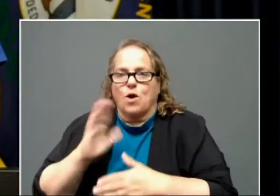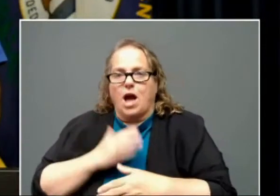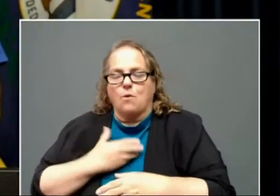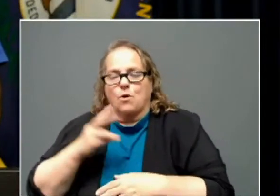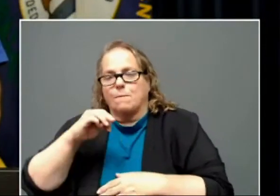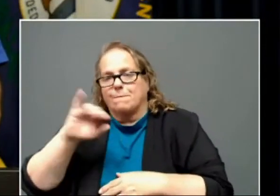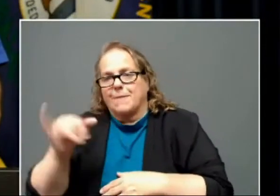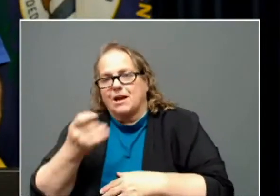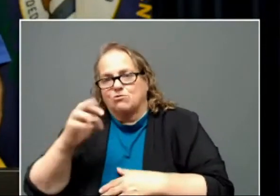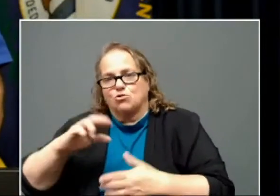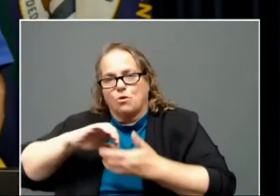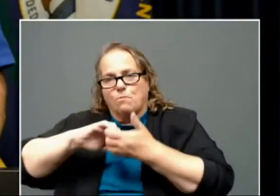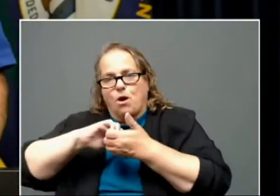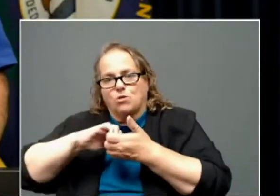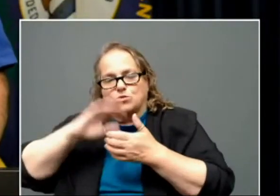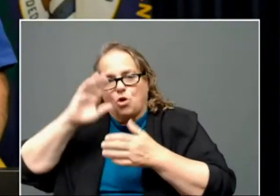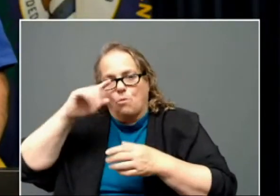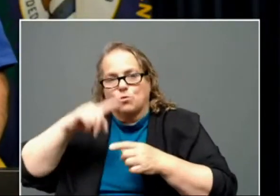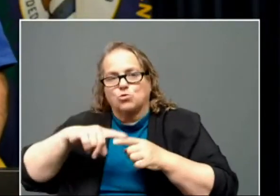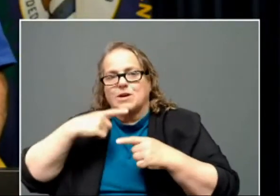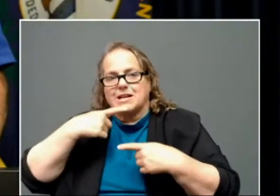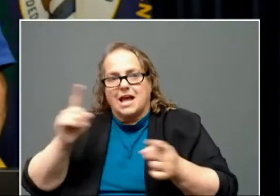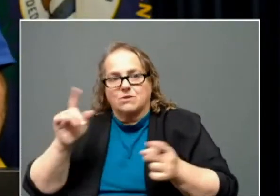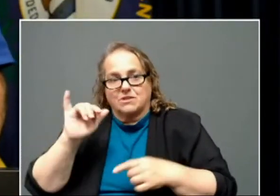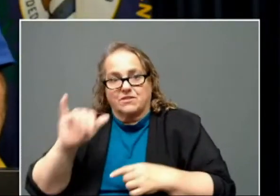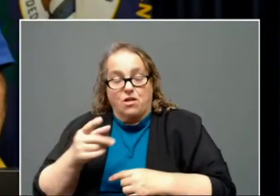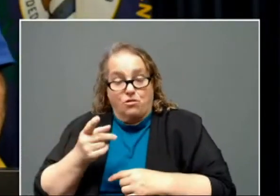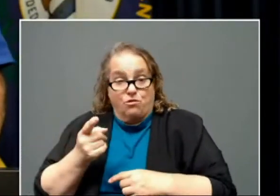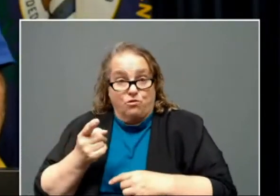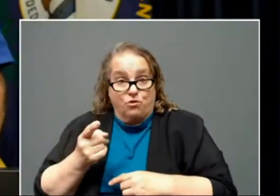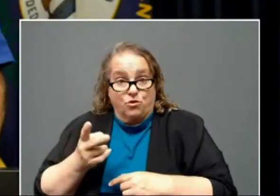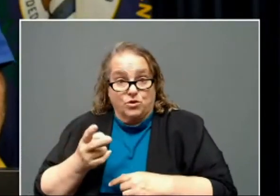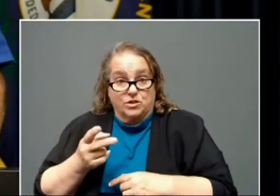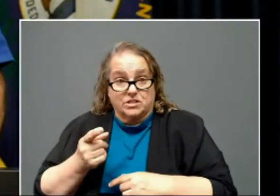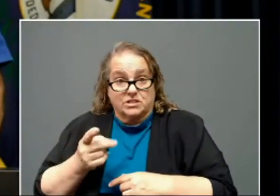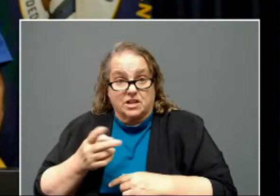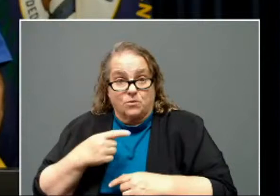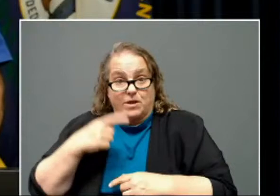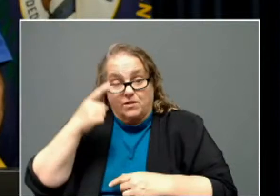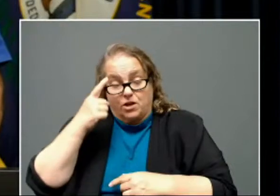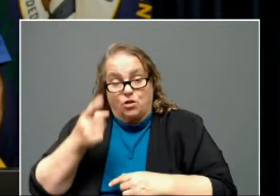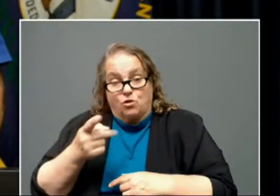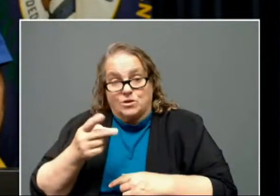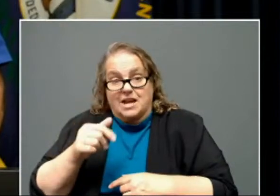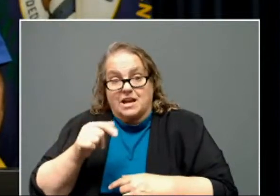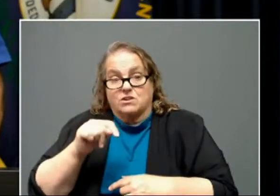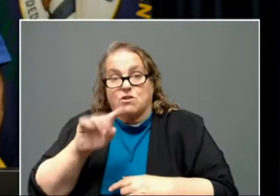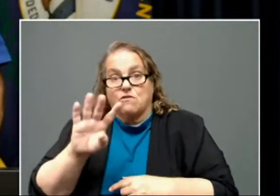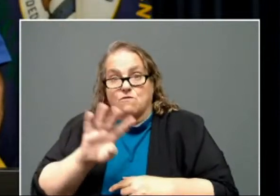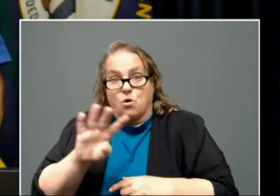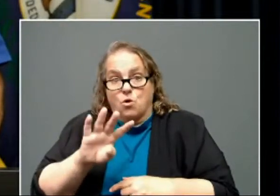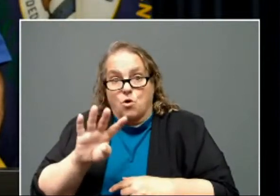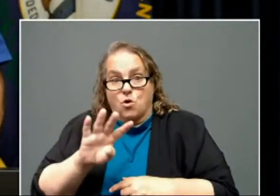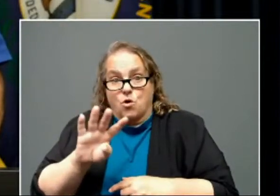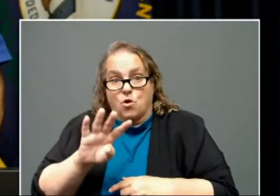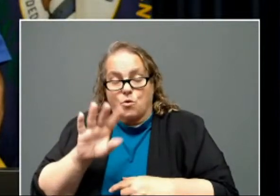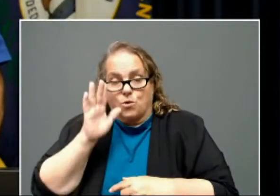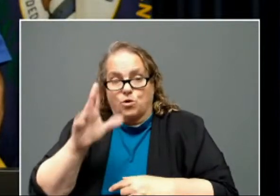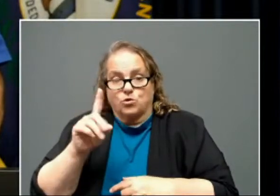we could announce those as early as Thursday, because I believe Thursday at 4 we are going to be doing an